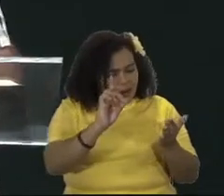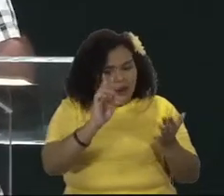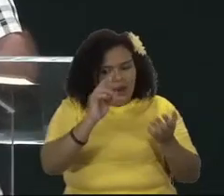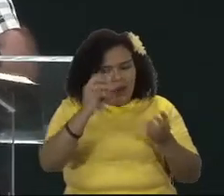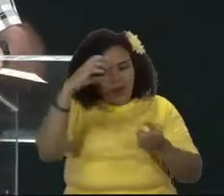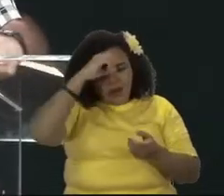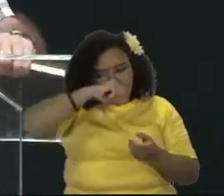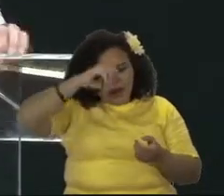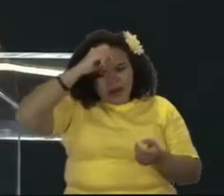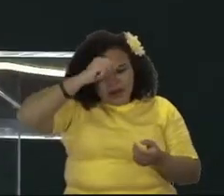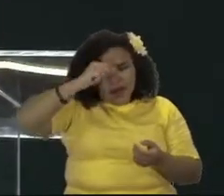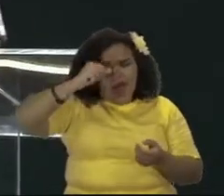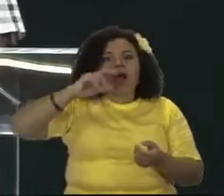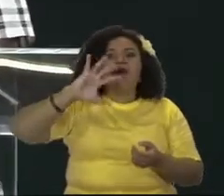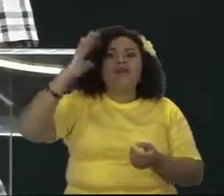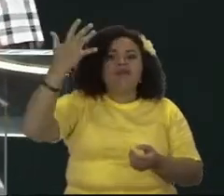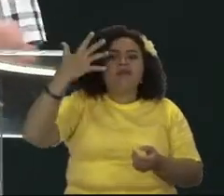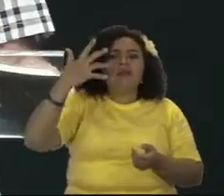as Jesus Christ.